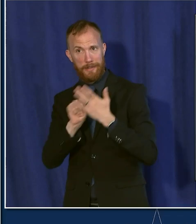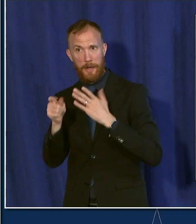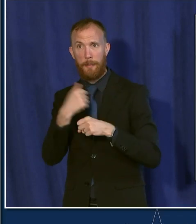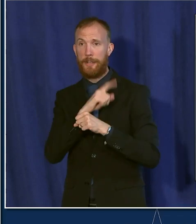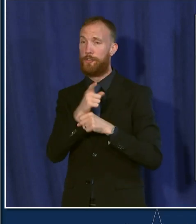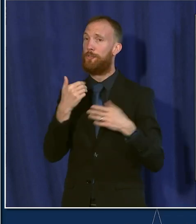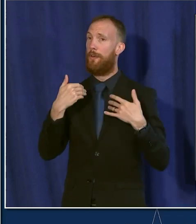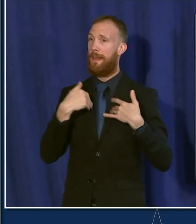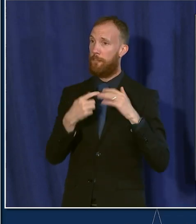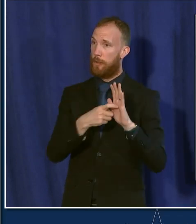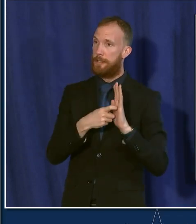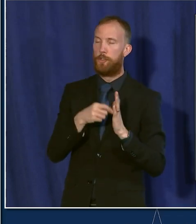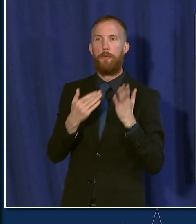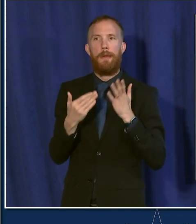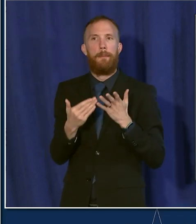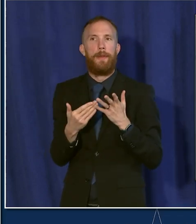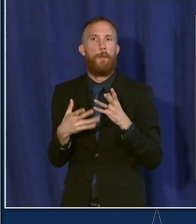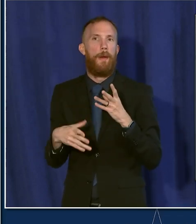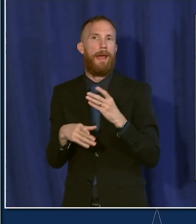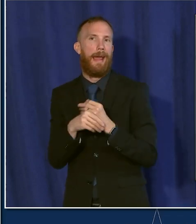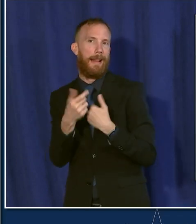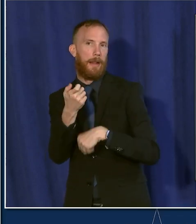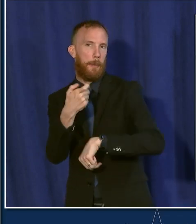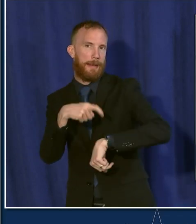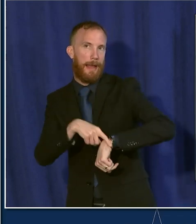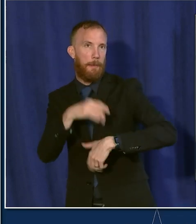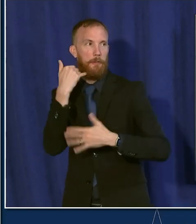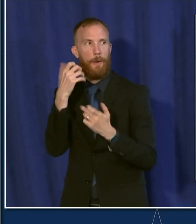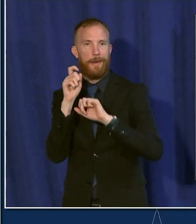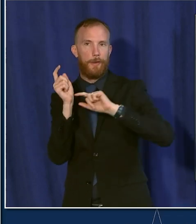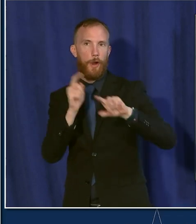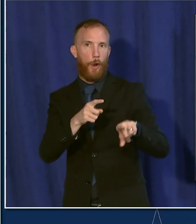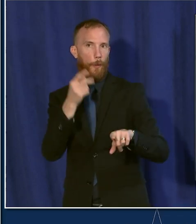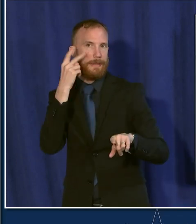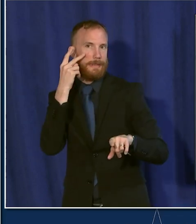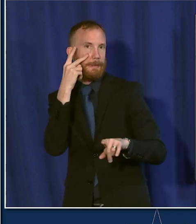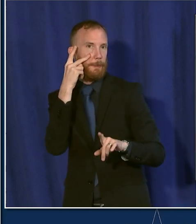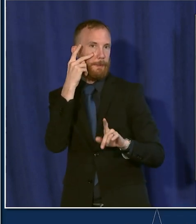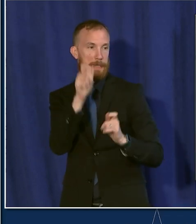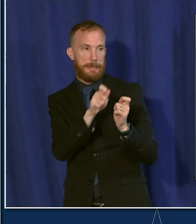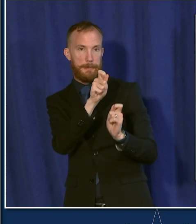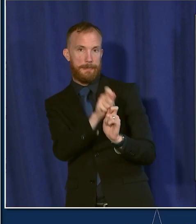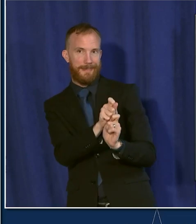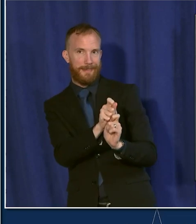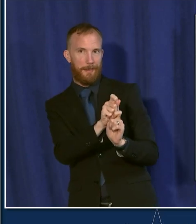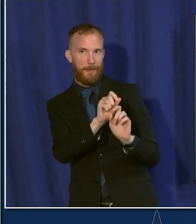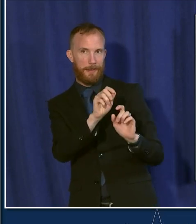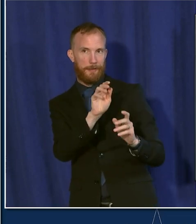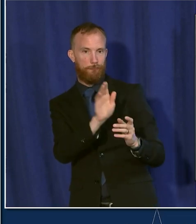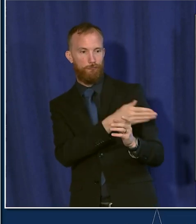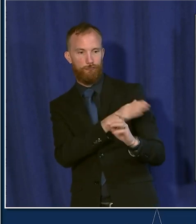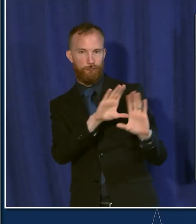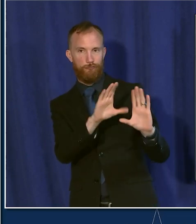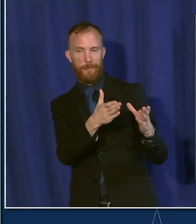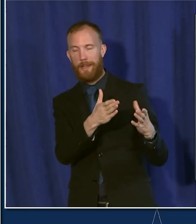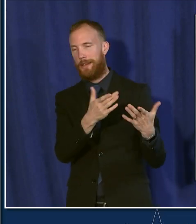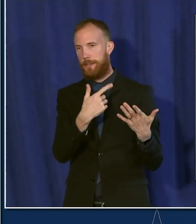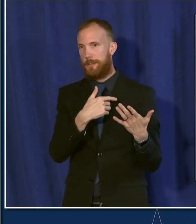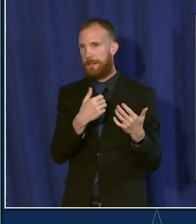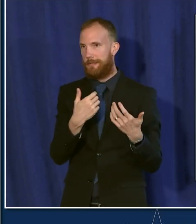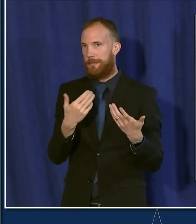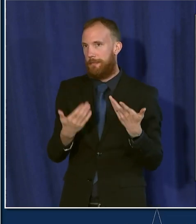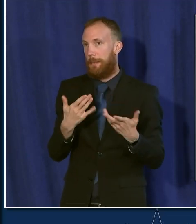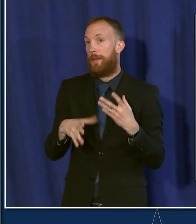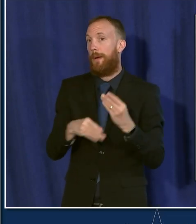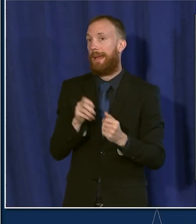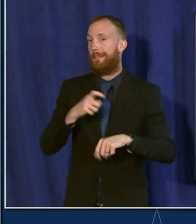do leave a little extra time if you're coming to see a particular band. And please have some patience. We're doing that just to help everybody keep as safe as possible. And one other